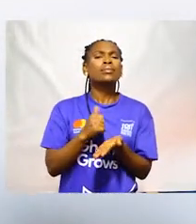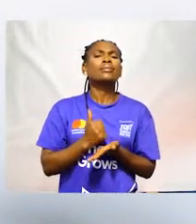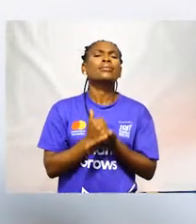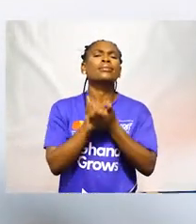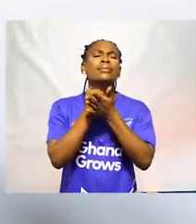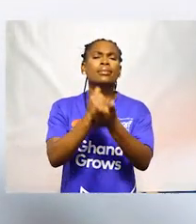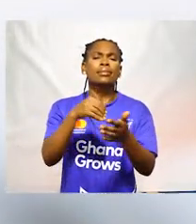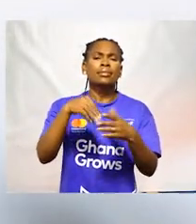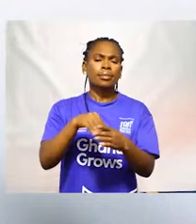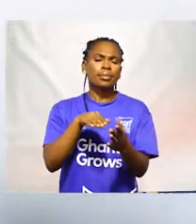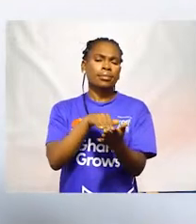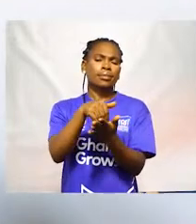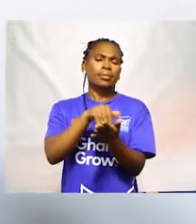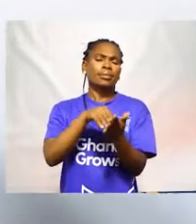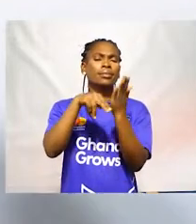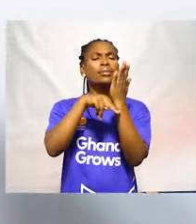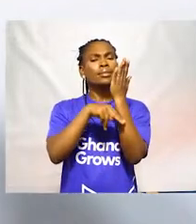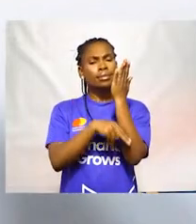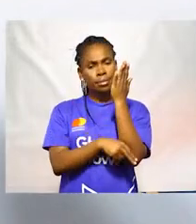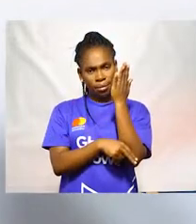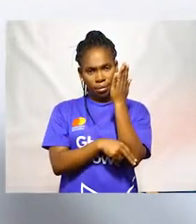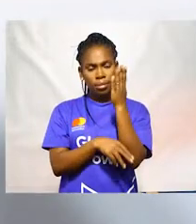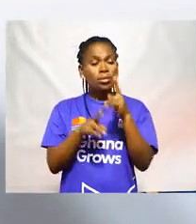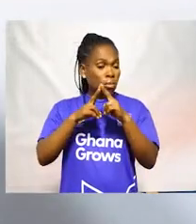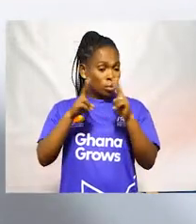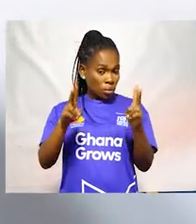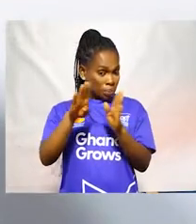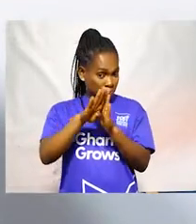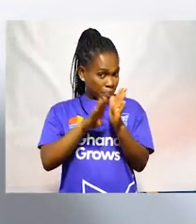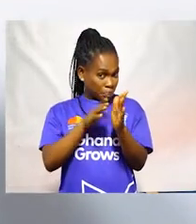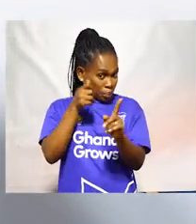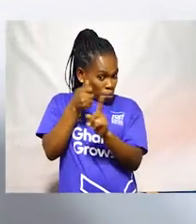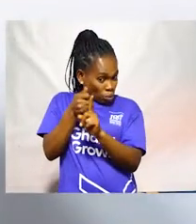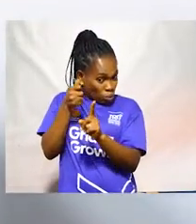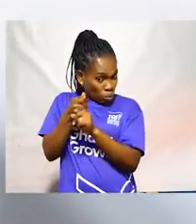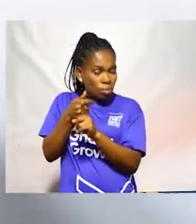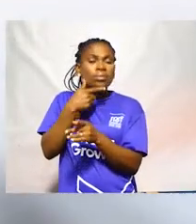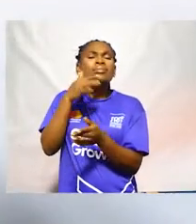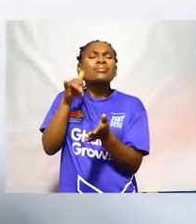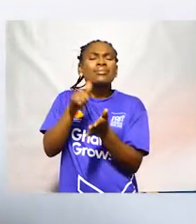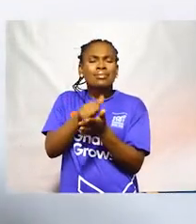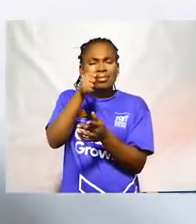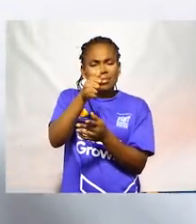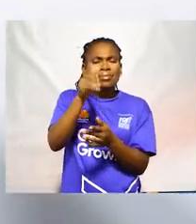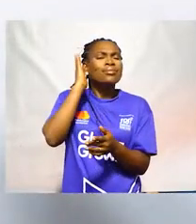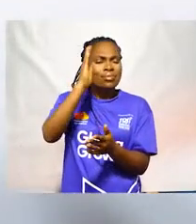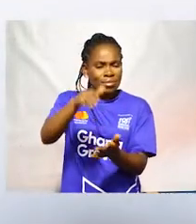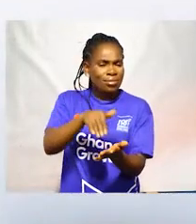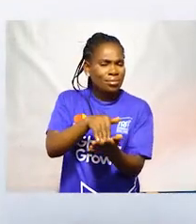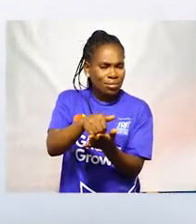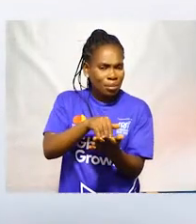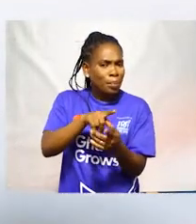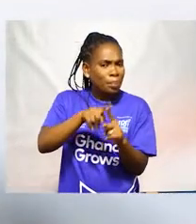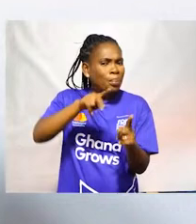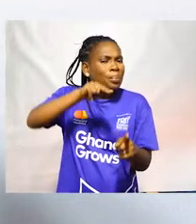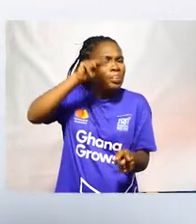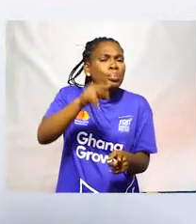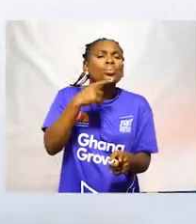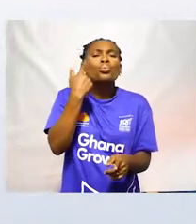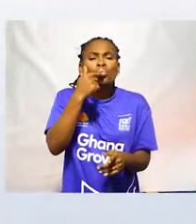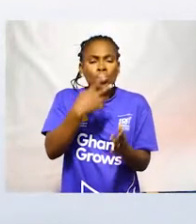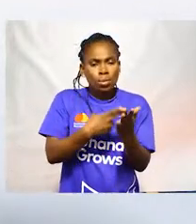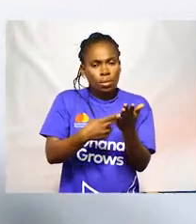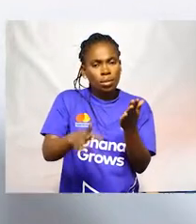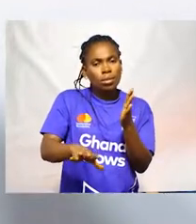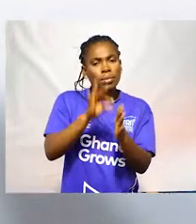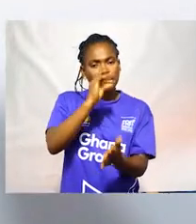weakness. So the scripture itself acknowledges that there are times that we'll be weak, so we will need the Holy Spirit to help us. So that